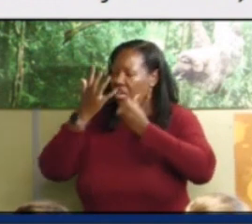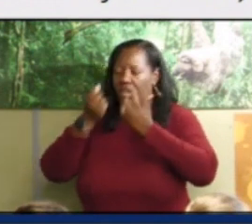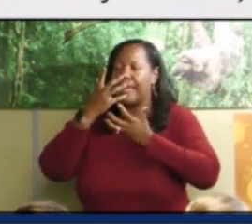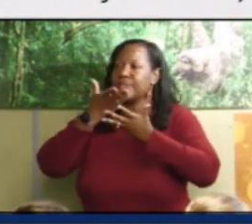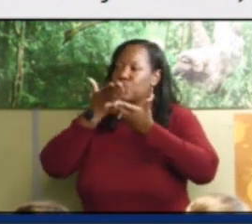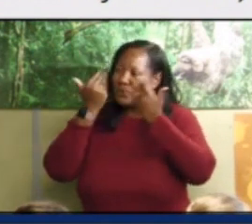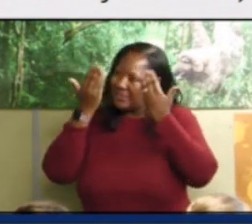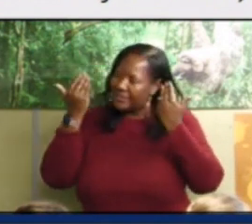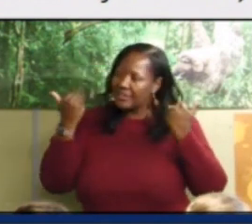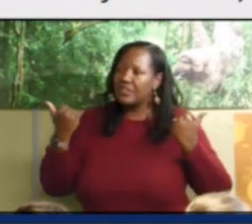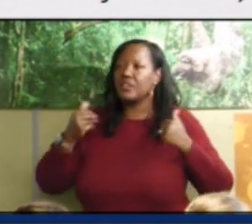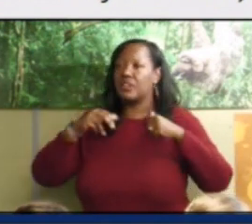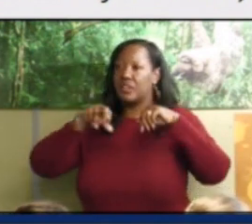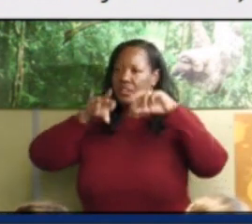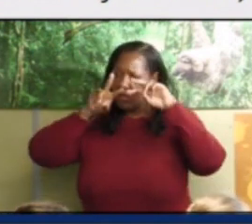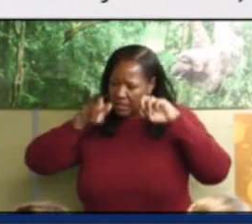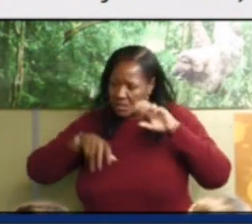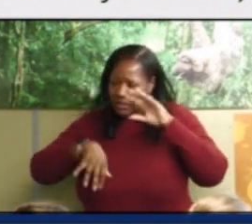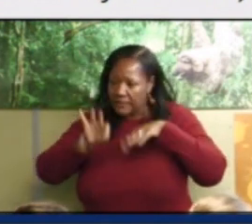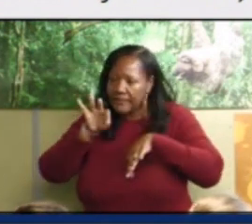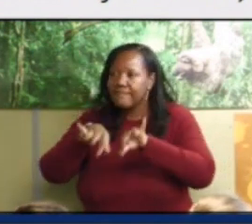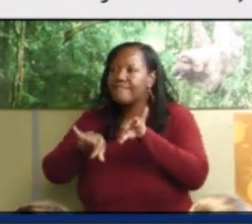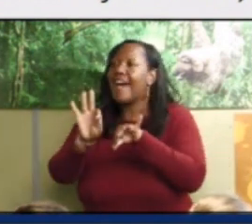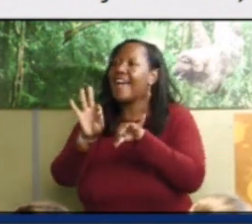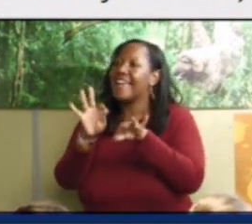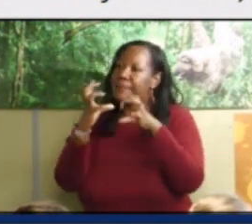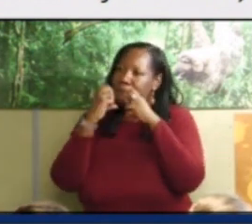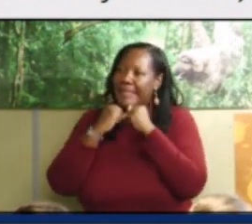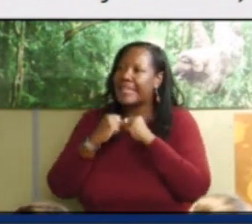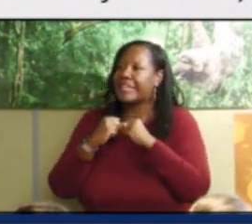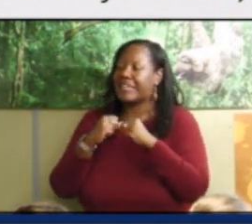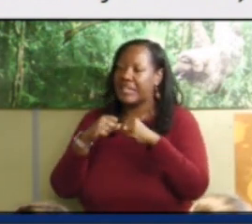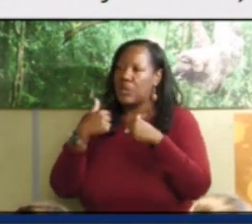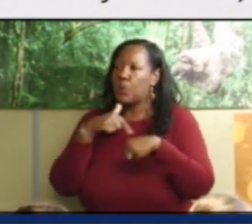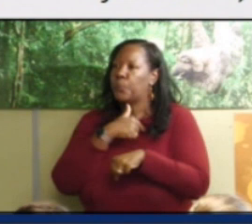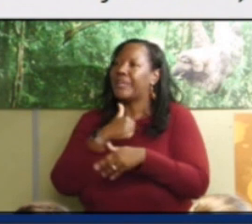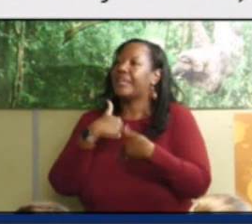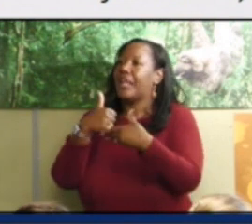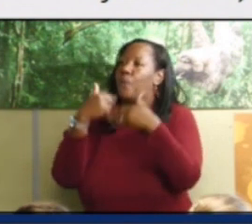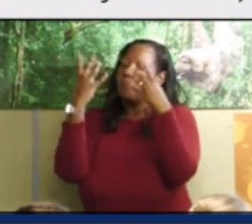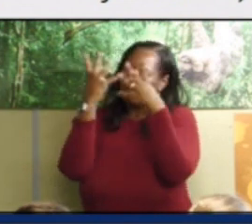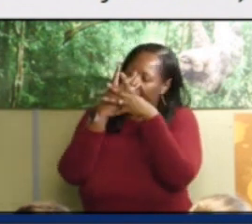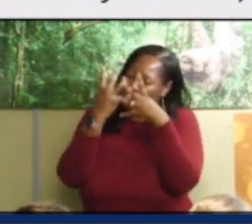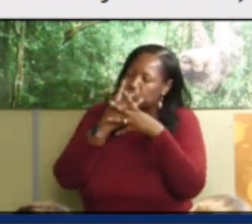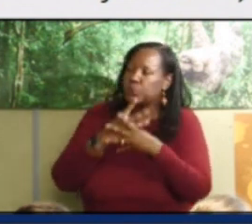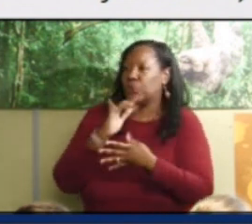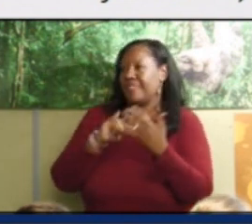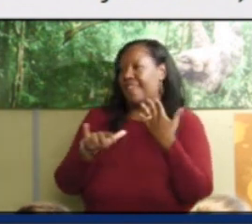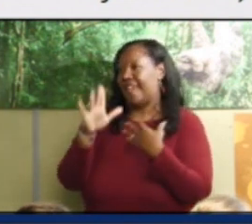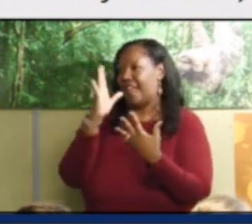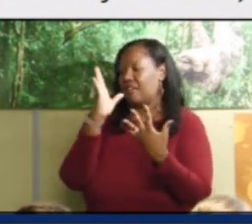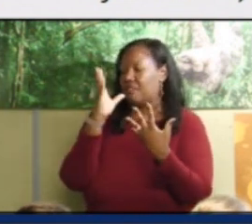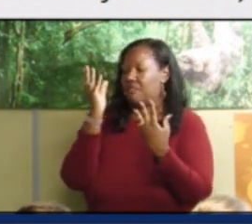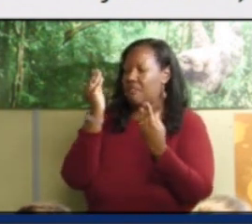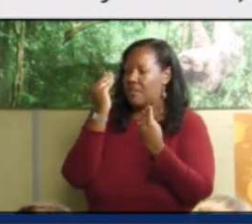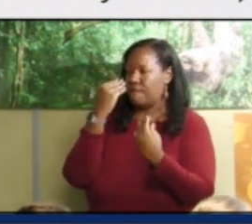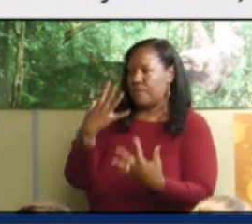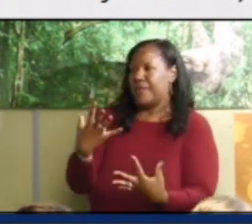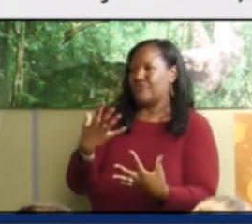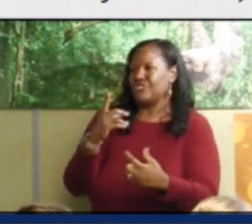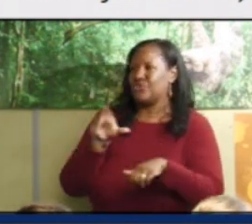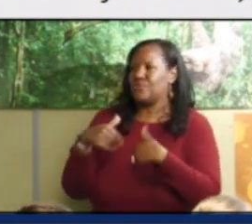help people make meaning, kind of filter some of that information, provide kind of